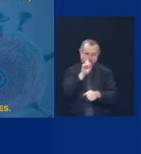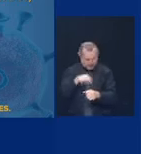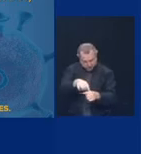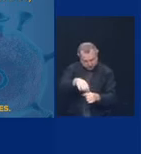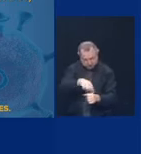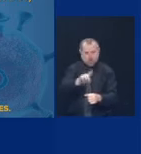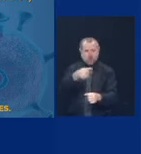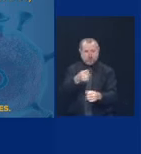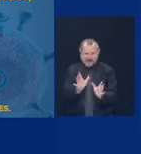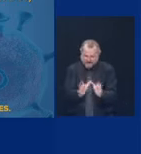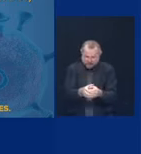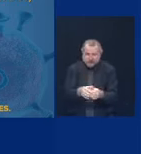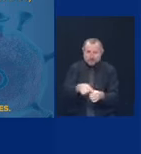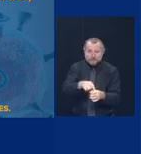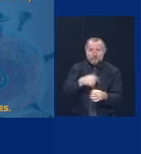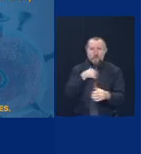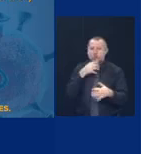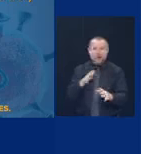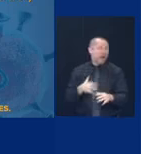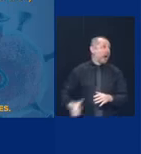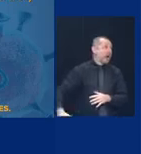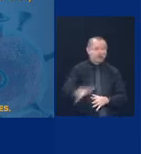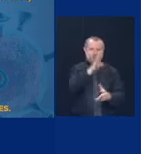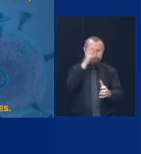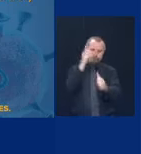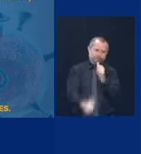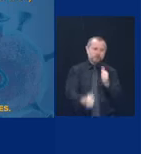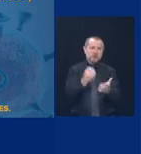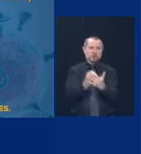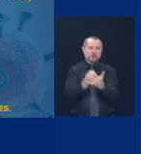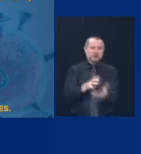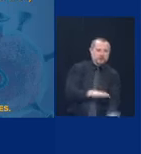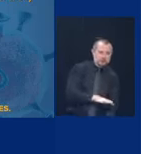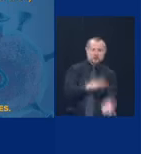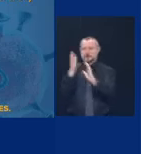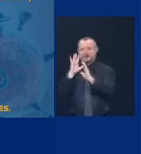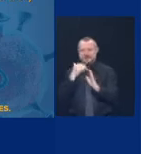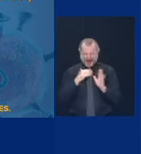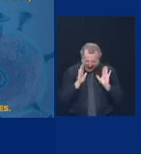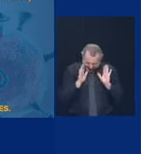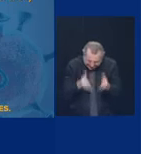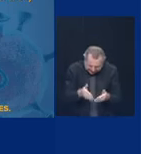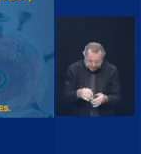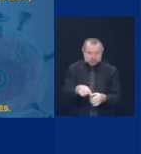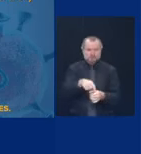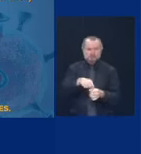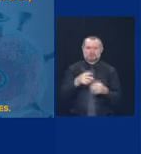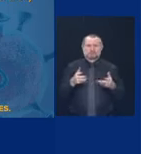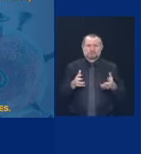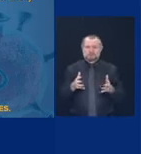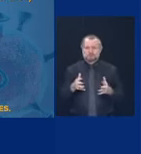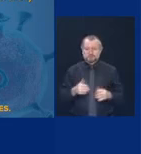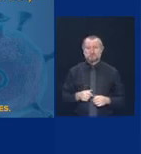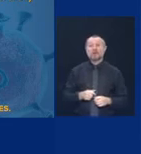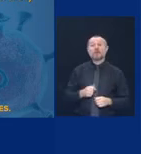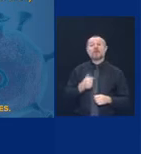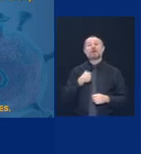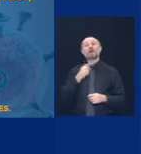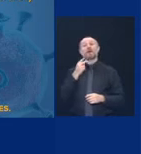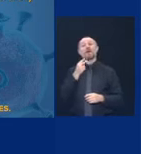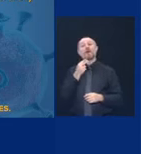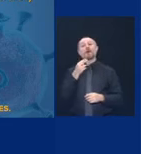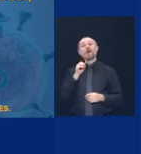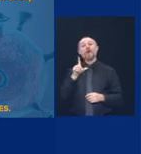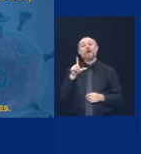Queens has a high infection rate, it's my hometown, I can say it, Doesn't mean all of Queens has